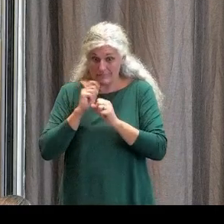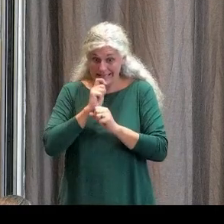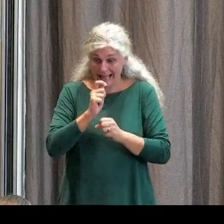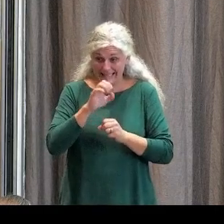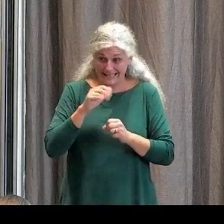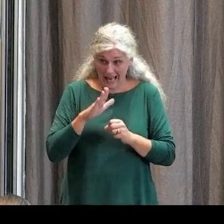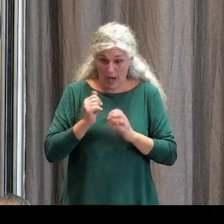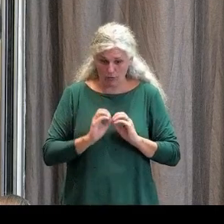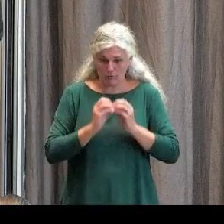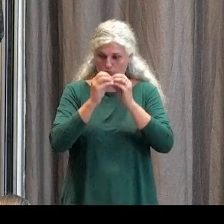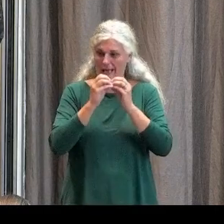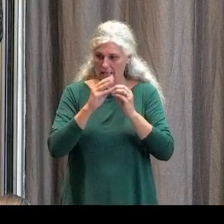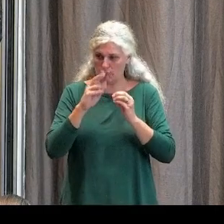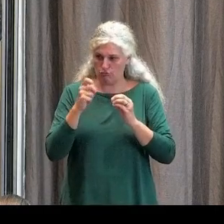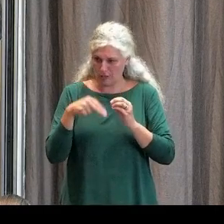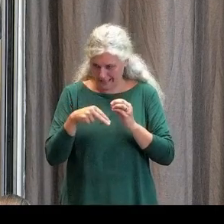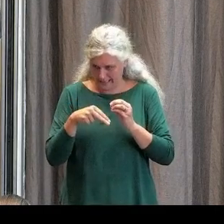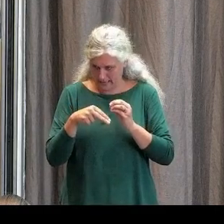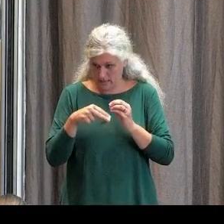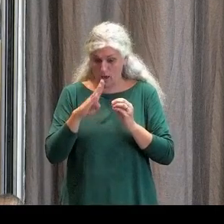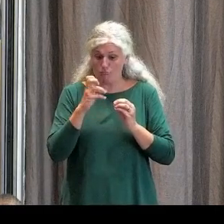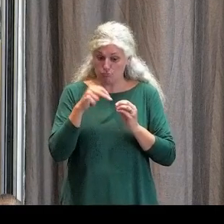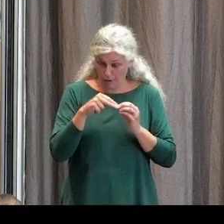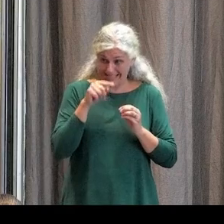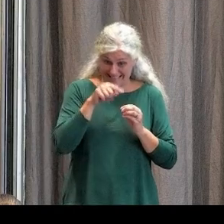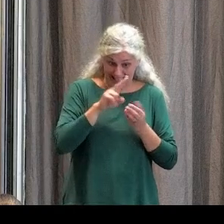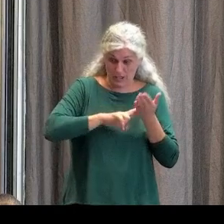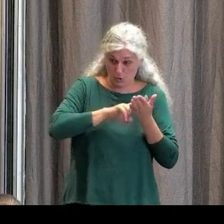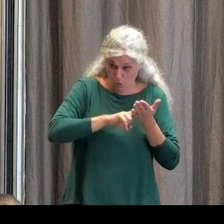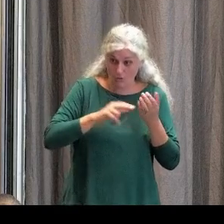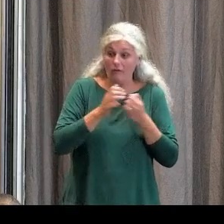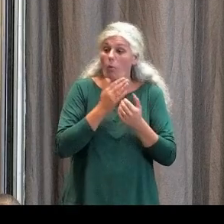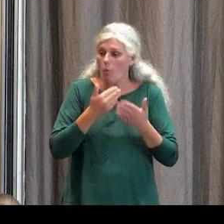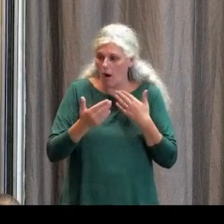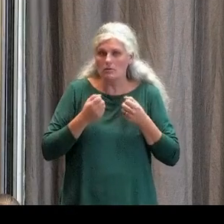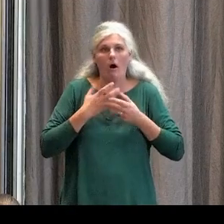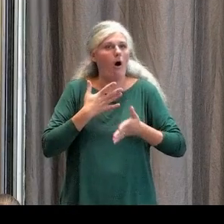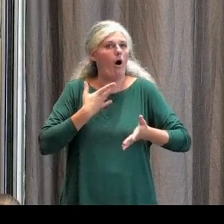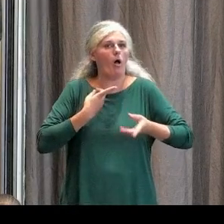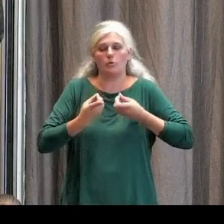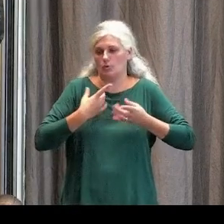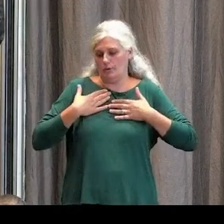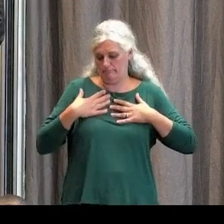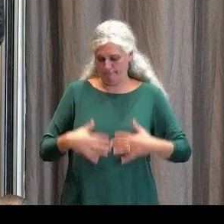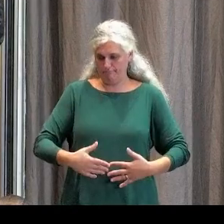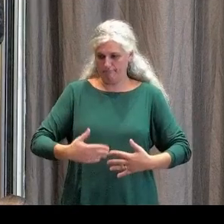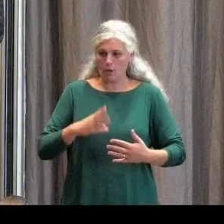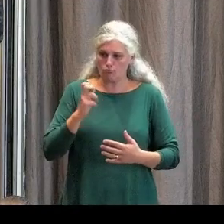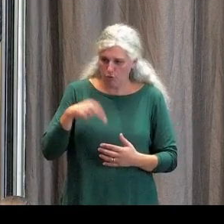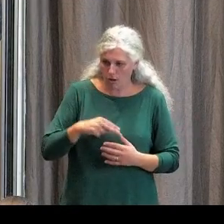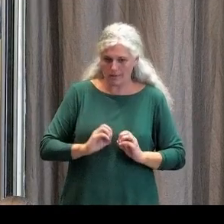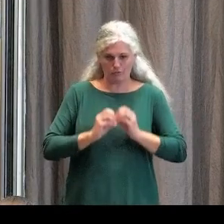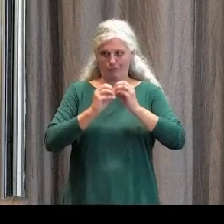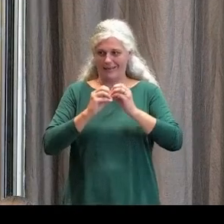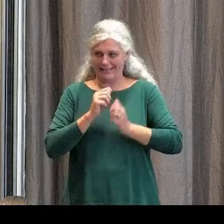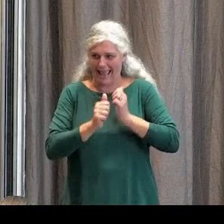make proteins. See, proteins are really what cells used to do almost all the jobs. Proteins generate energy